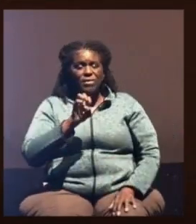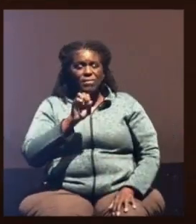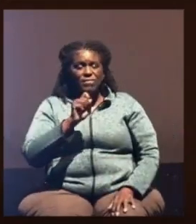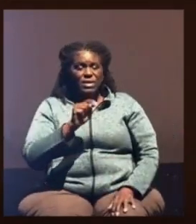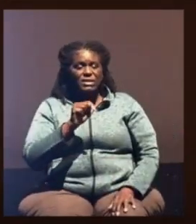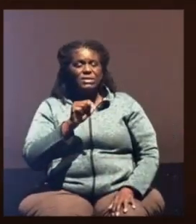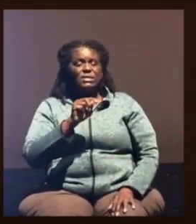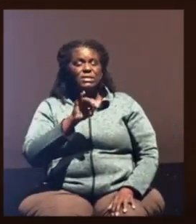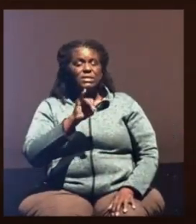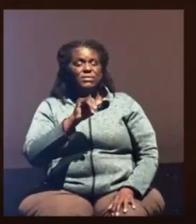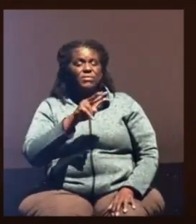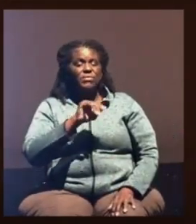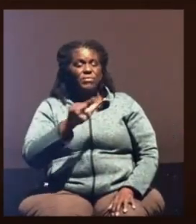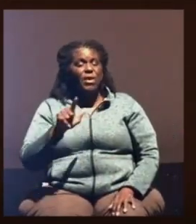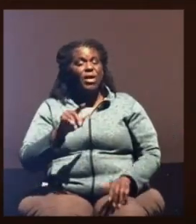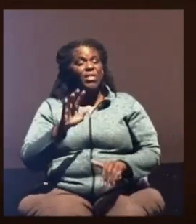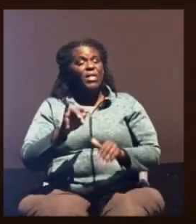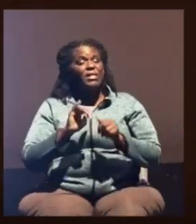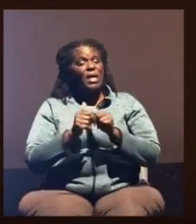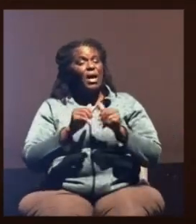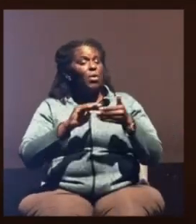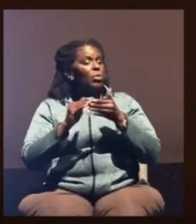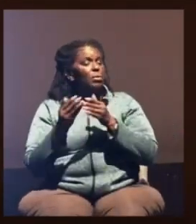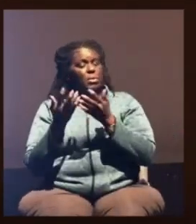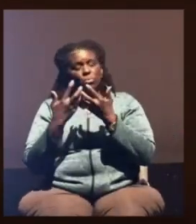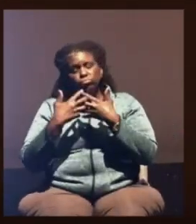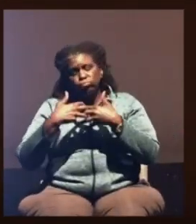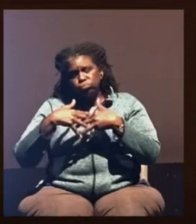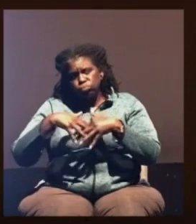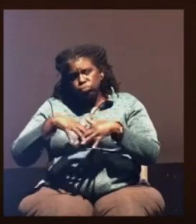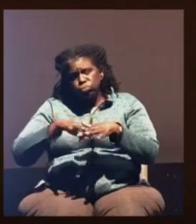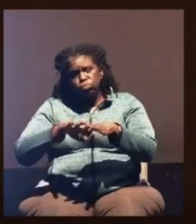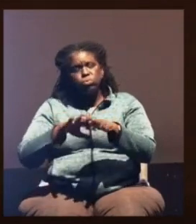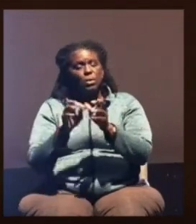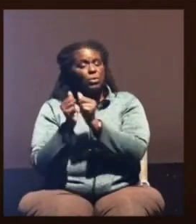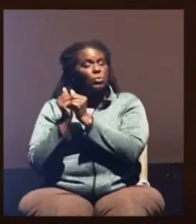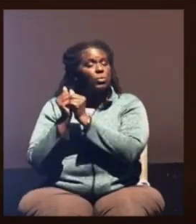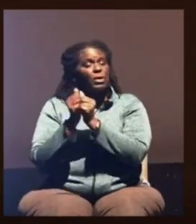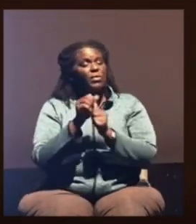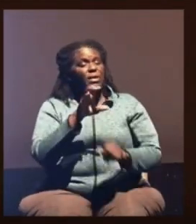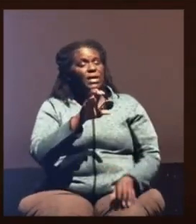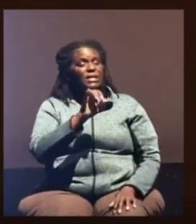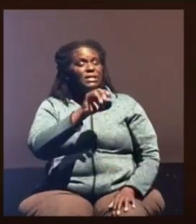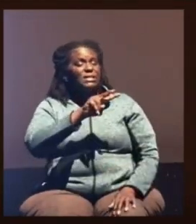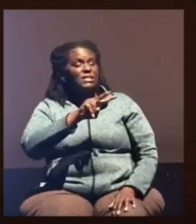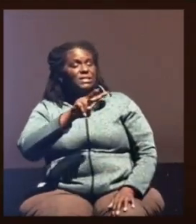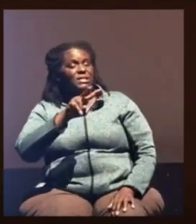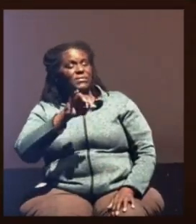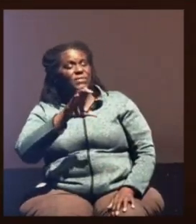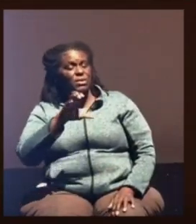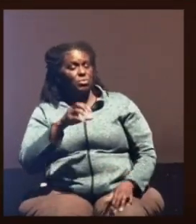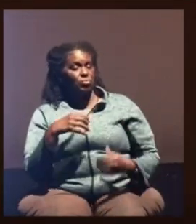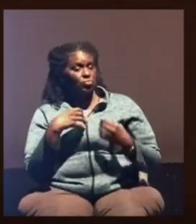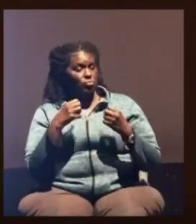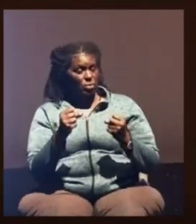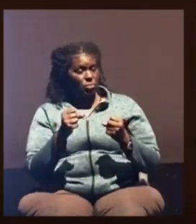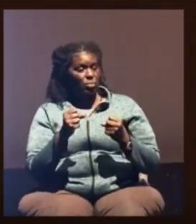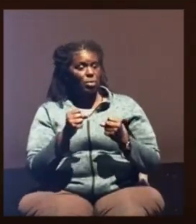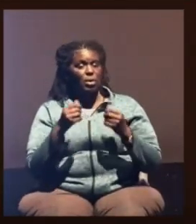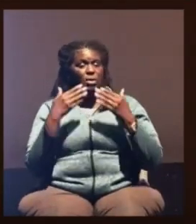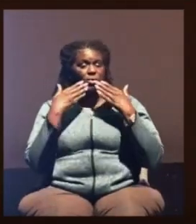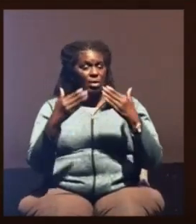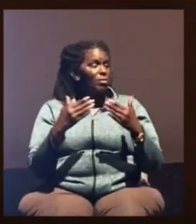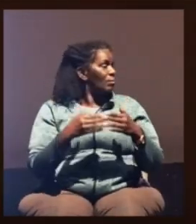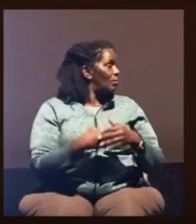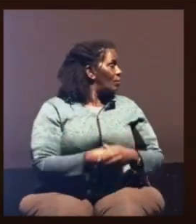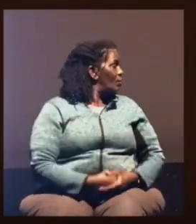way for the community to knit itself together in civic strength with all these different efforts. Thank you.